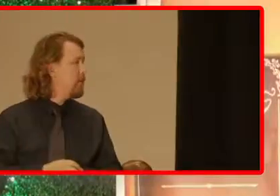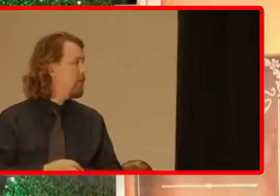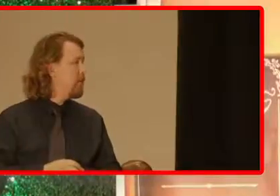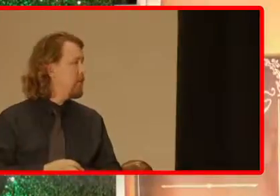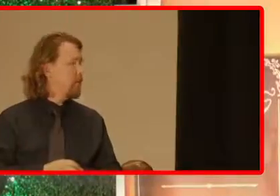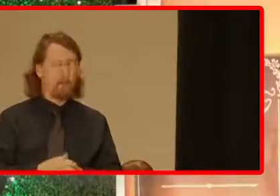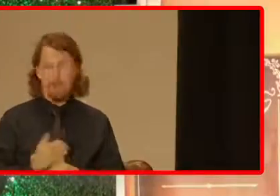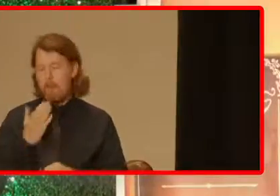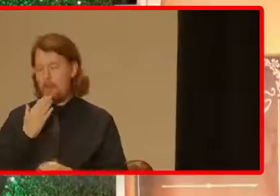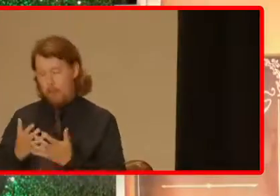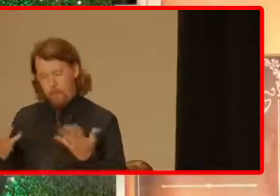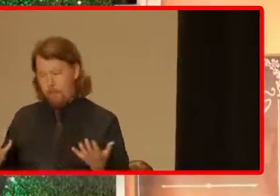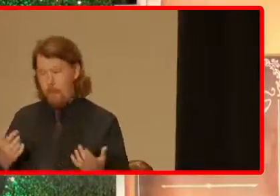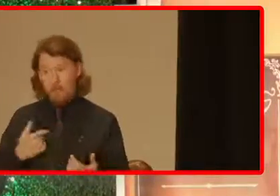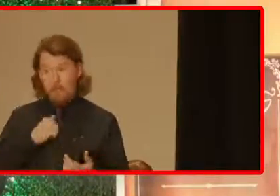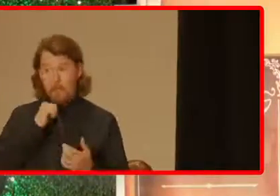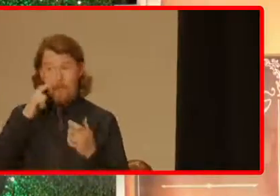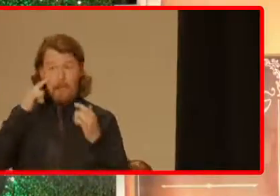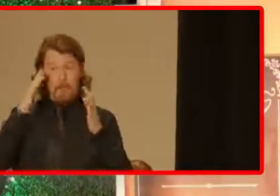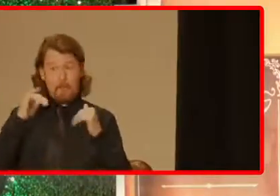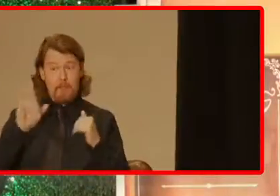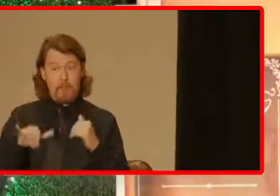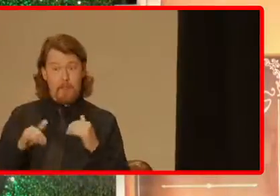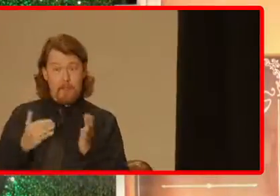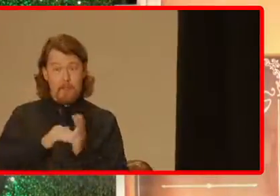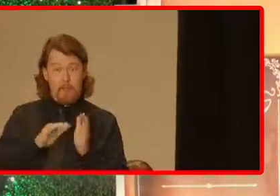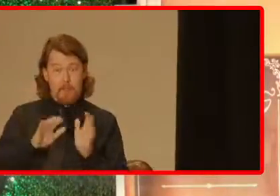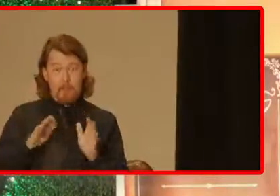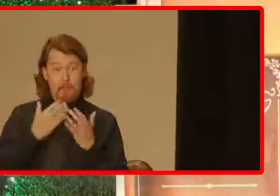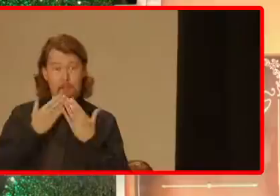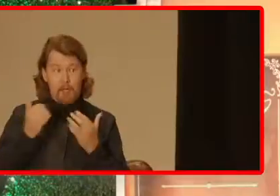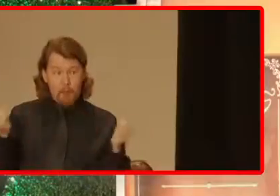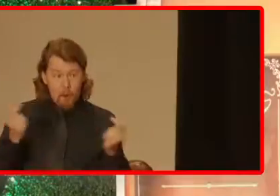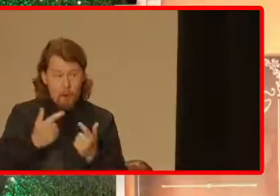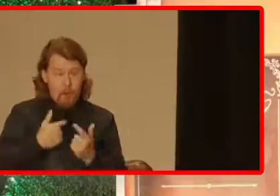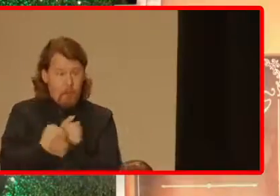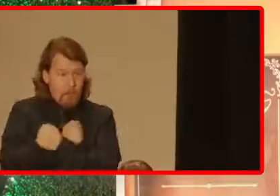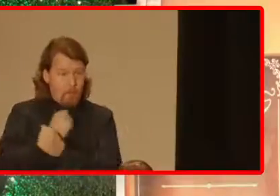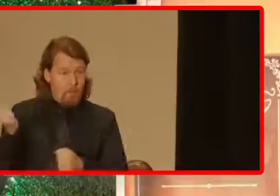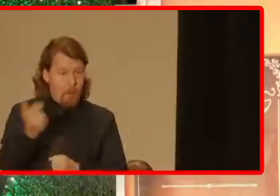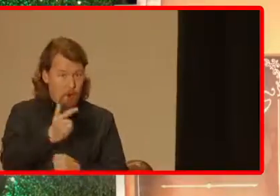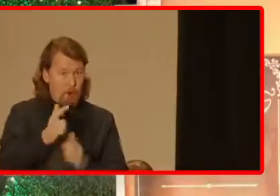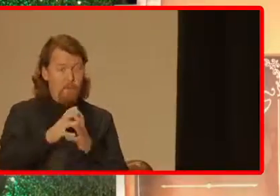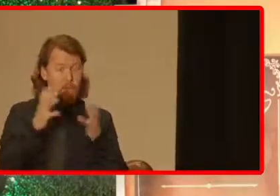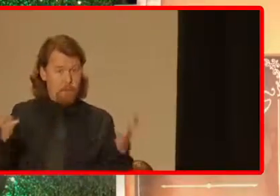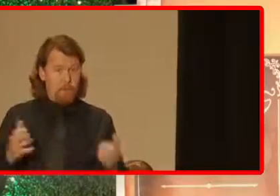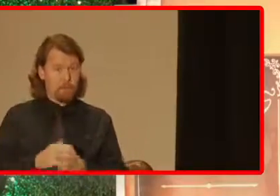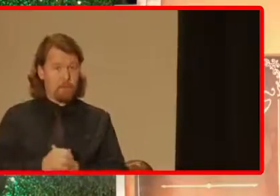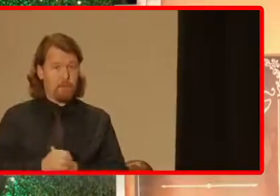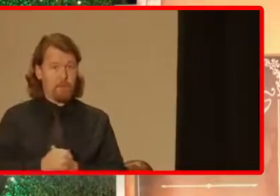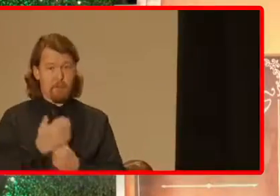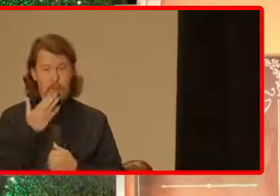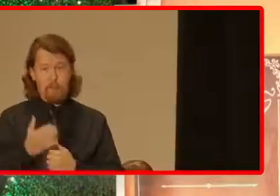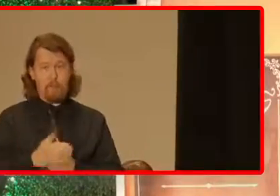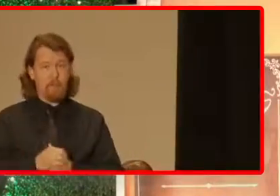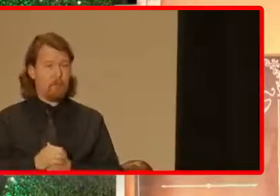Thank you so much. I was not expecting that again. Thank you all. Love you all so much.